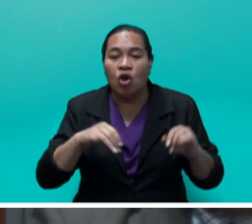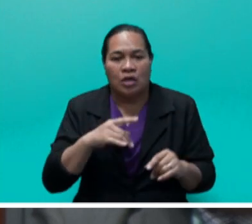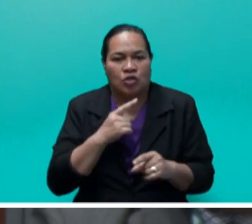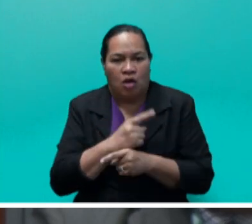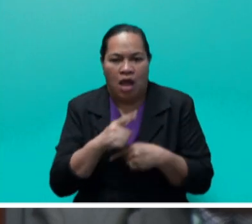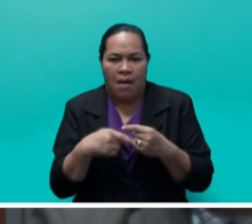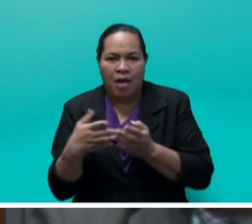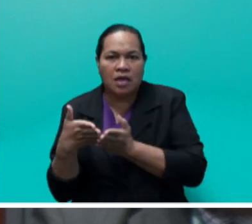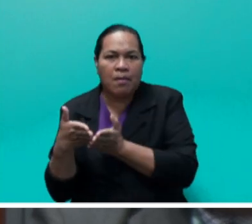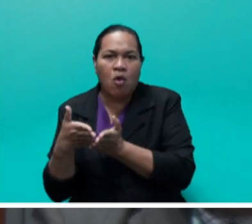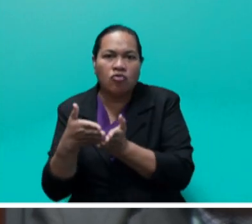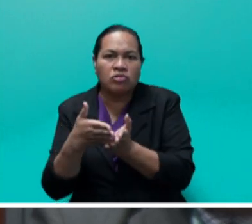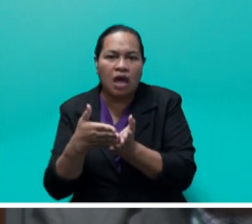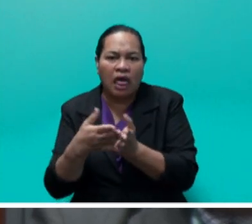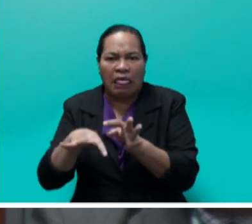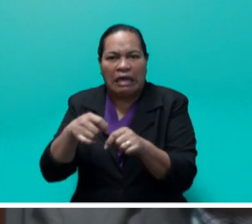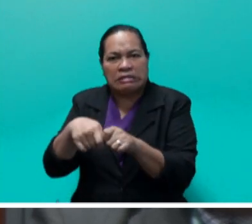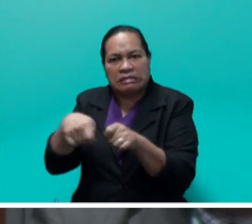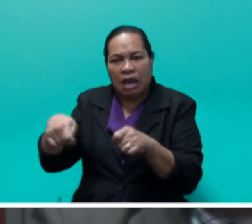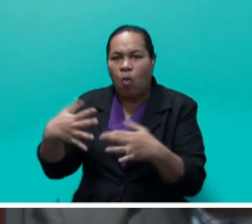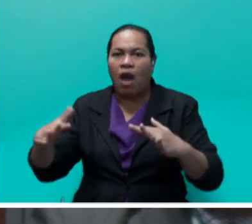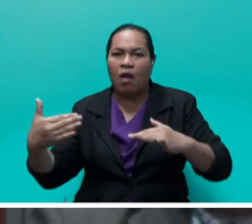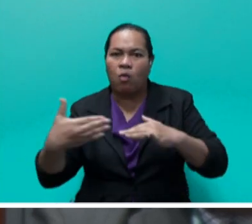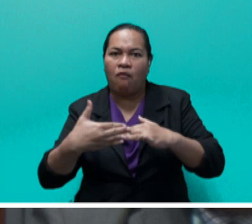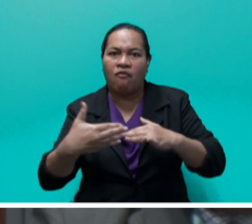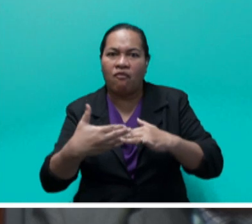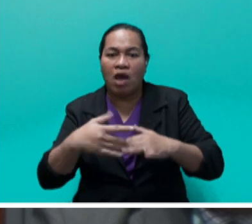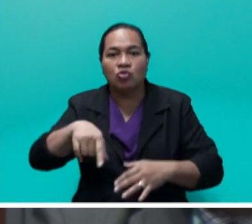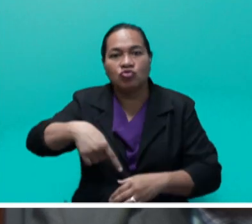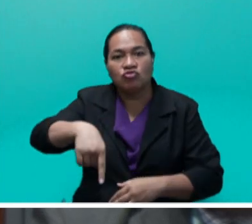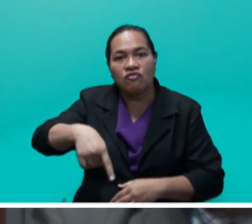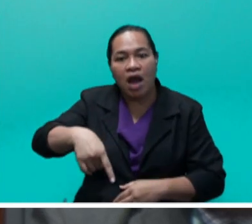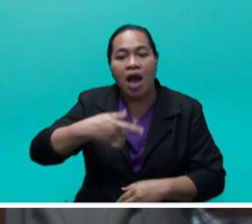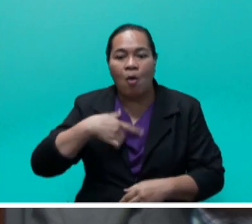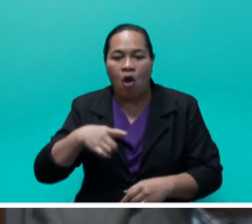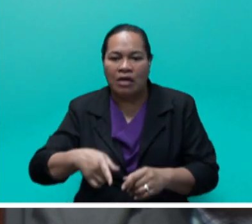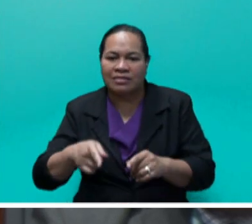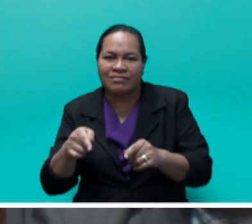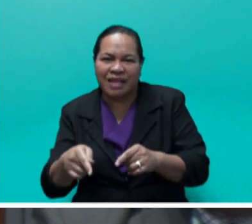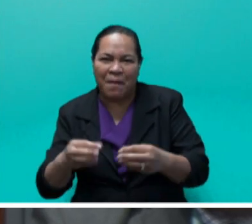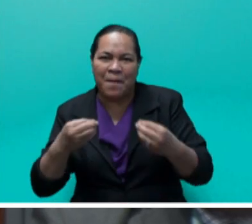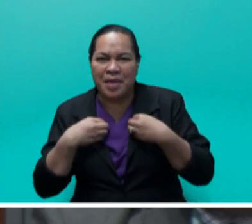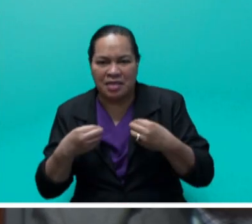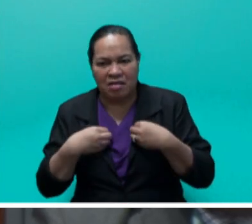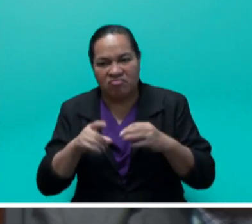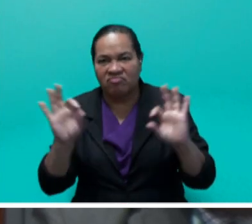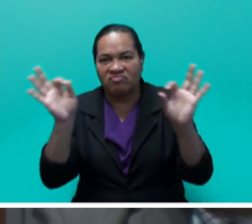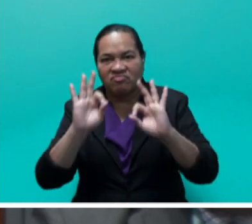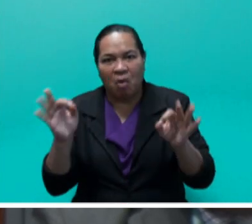that were tied up along the foreshore here in Suva due to their parent business becoming a